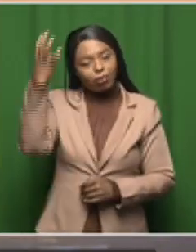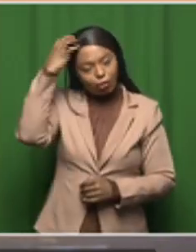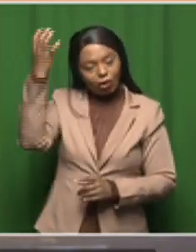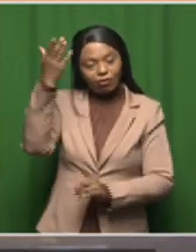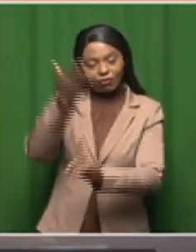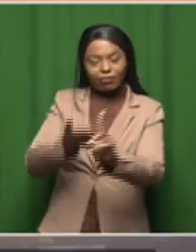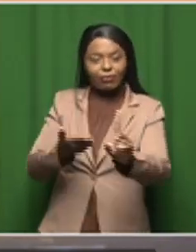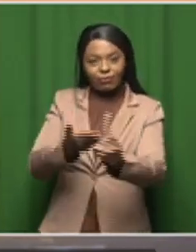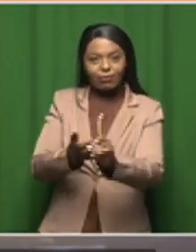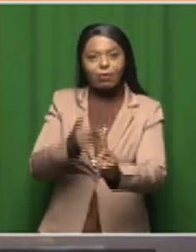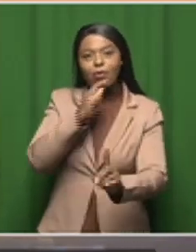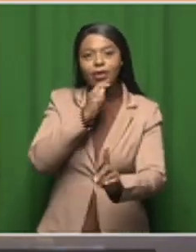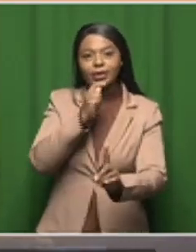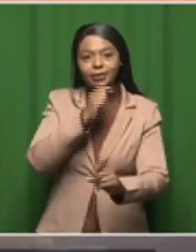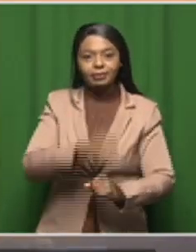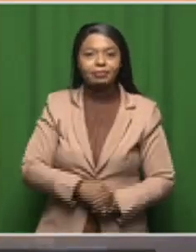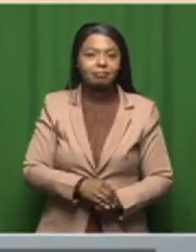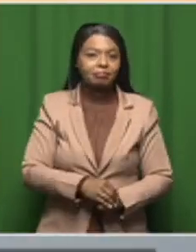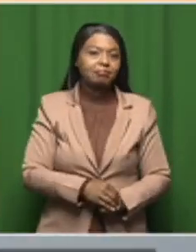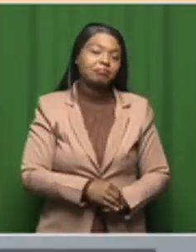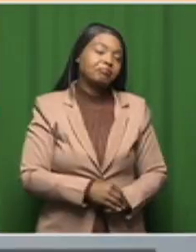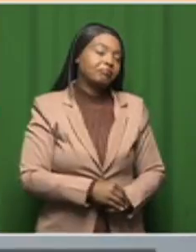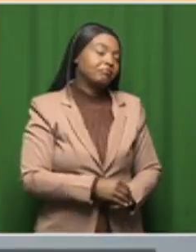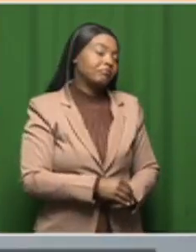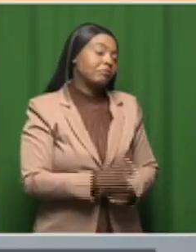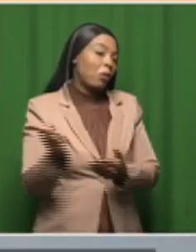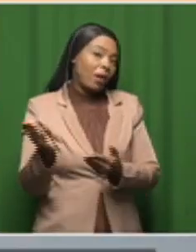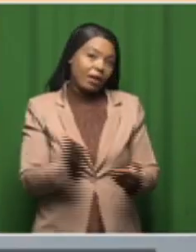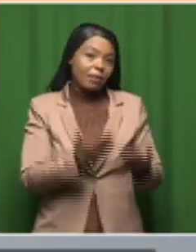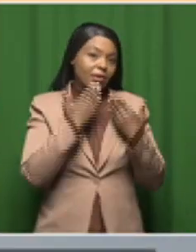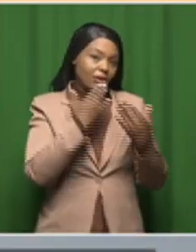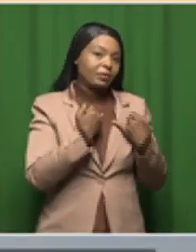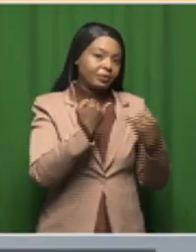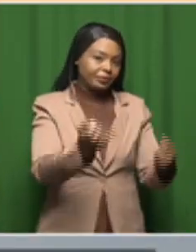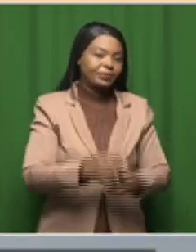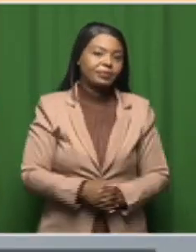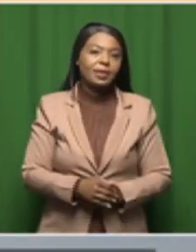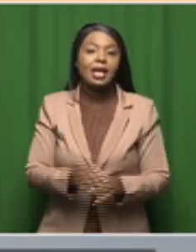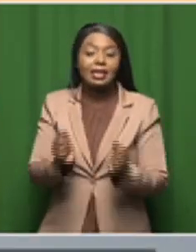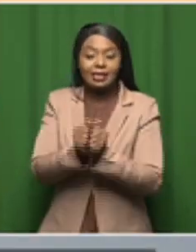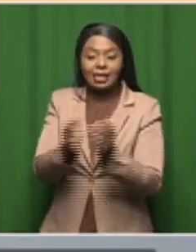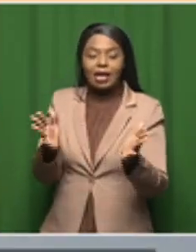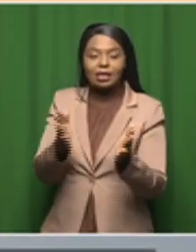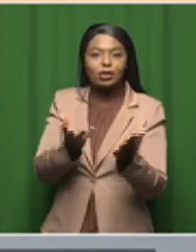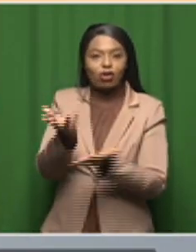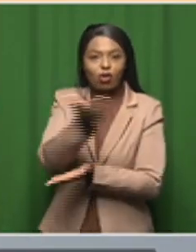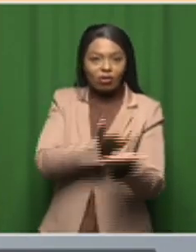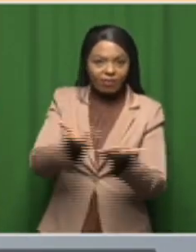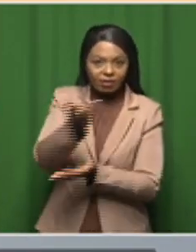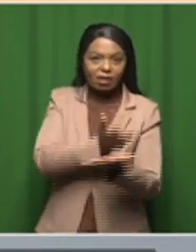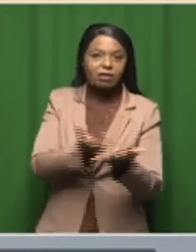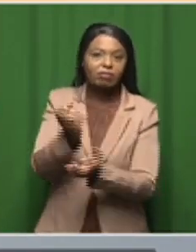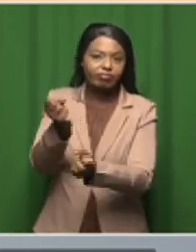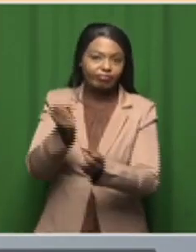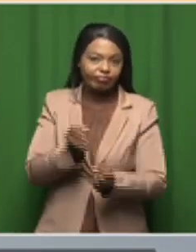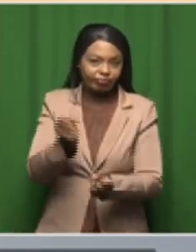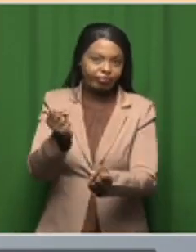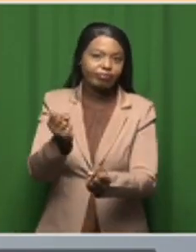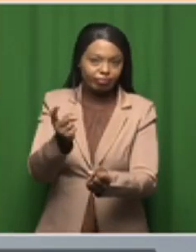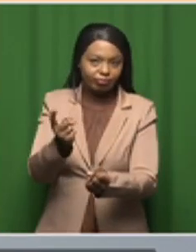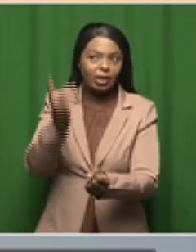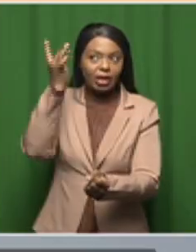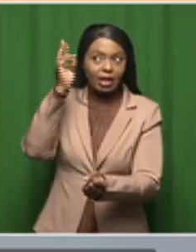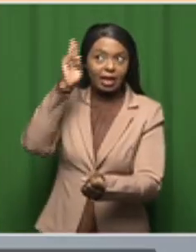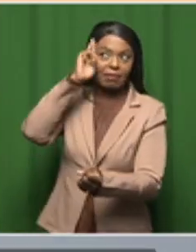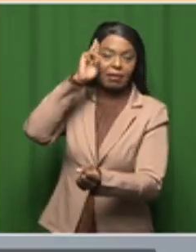Thank you very much for having me. So obviously it's a conversation starter, and I'm looking at what you choose to remember, what you choose to